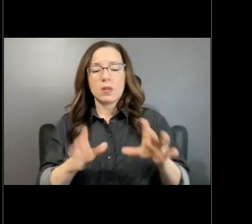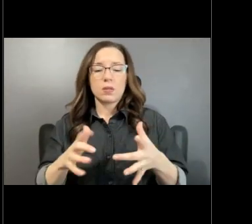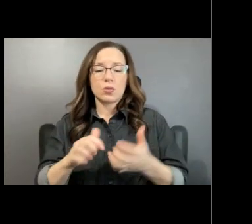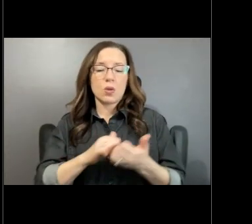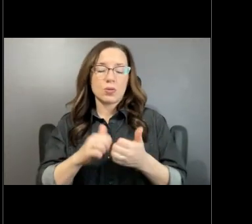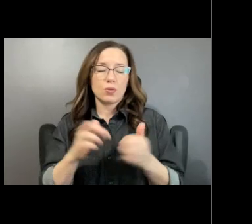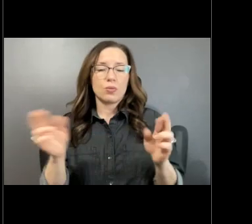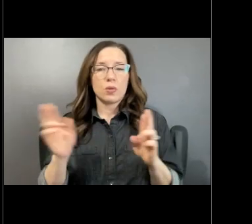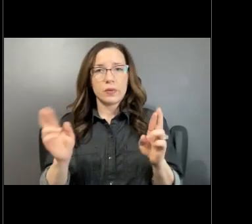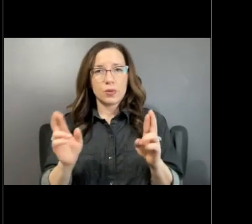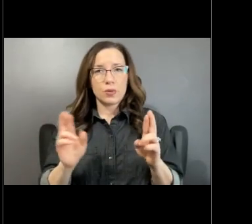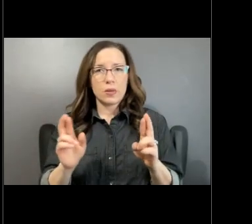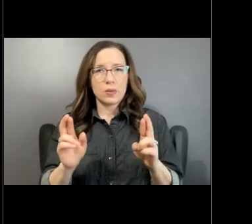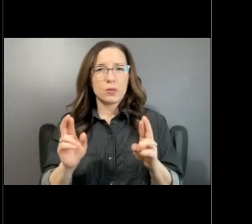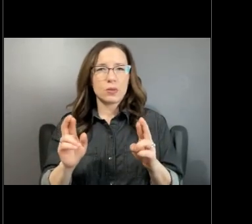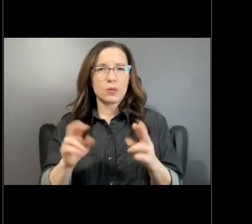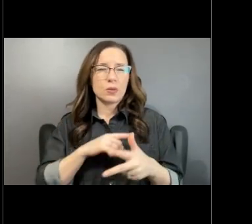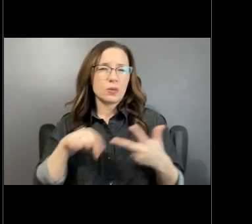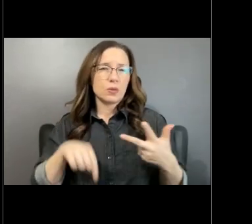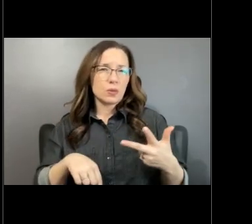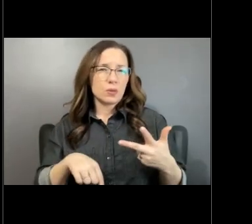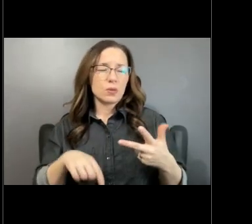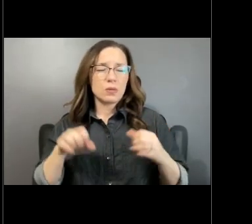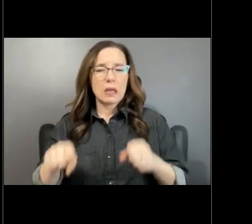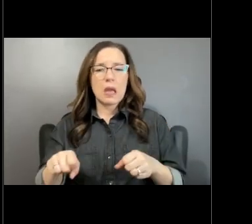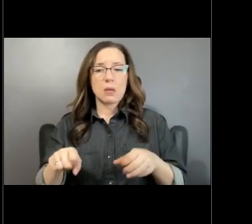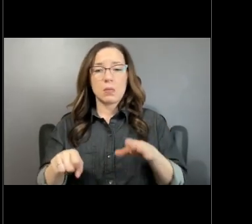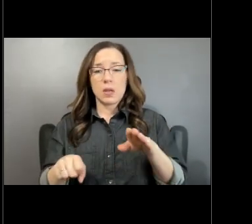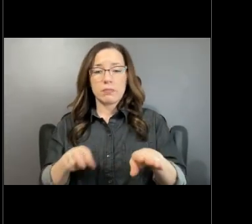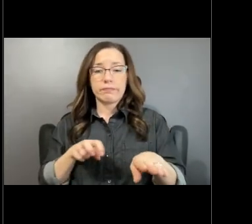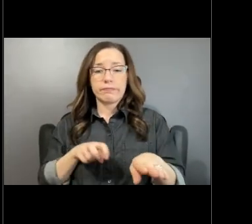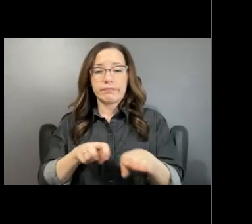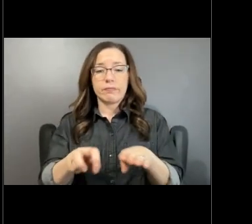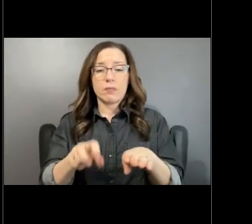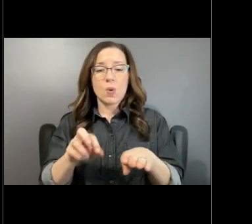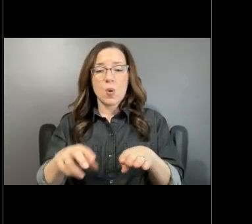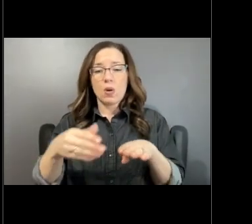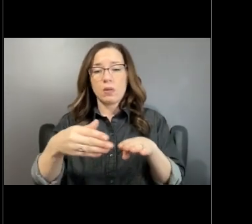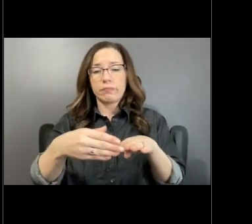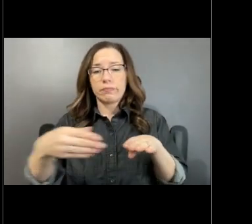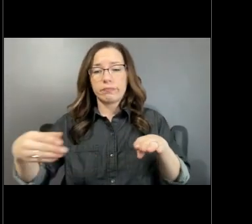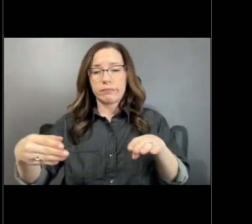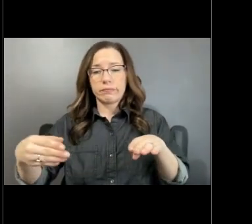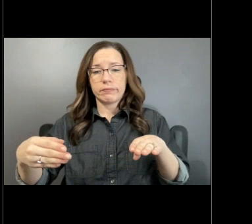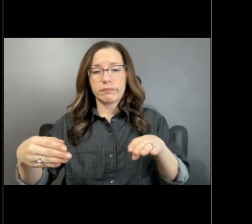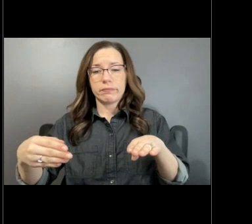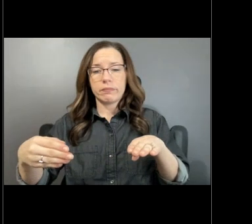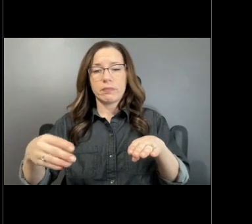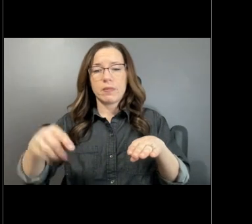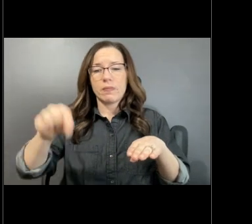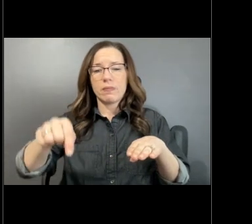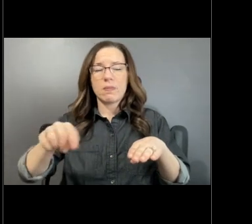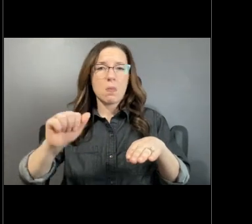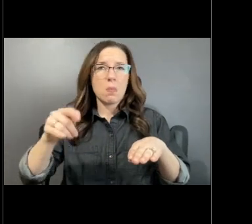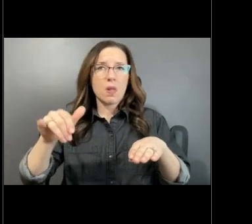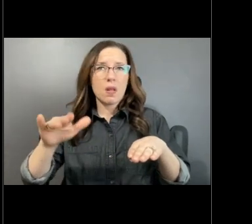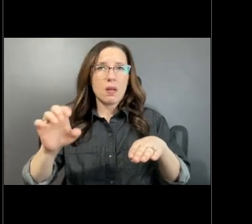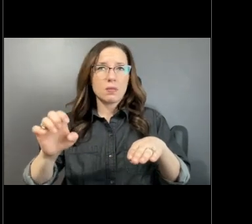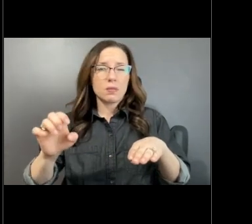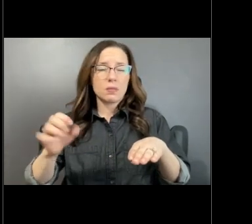refrigerators may be parallel or perpendicular to the appliance, but it must